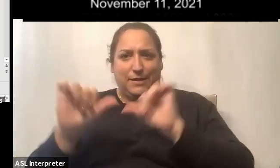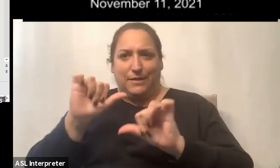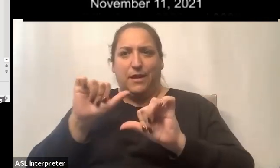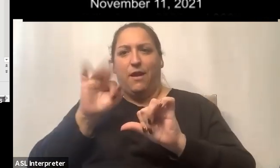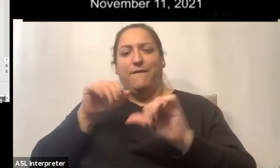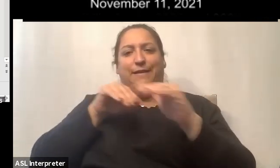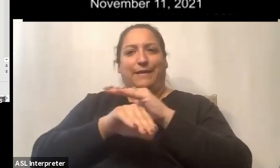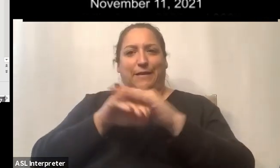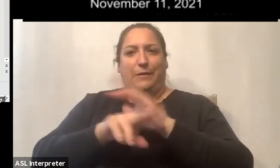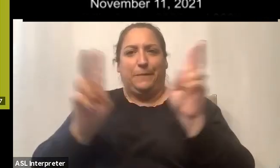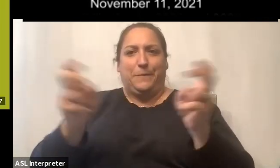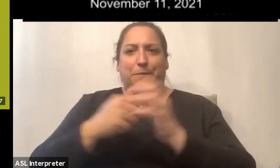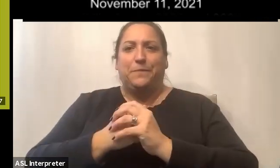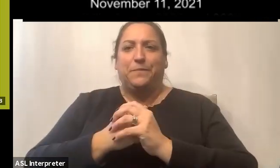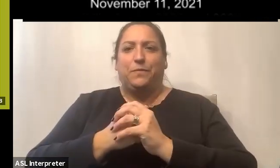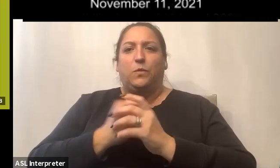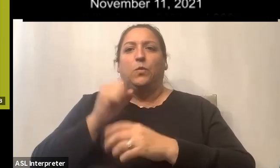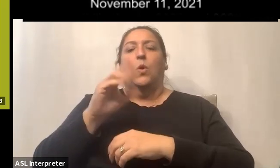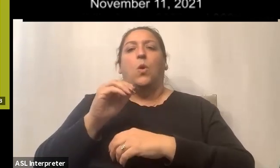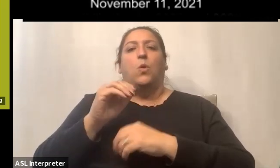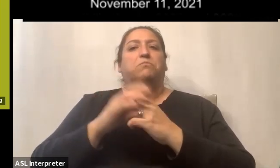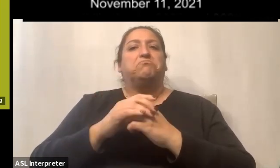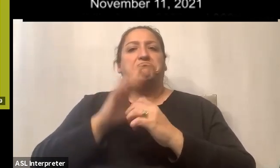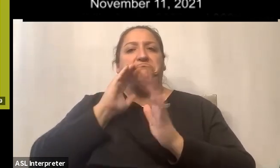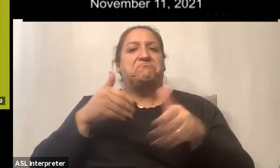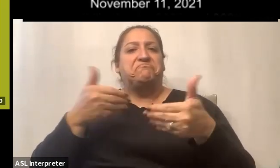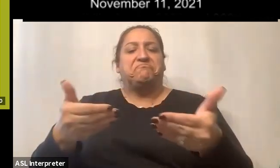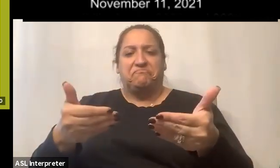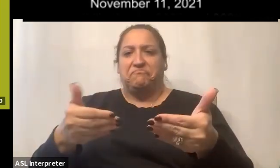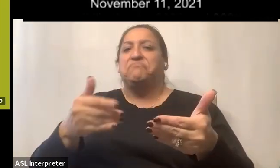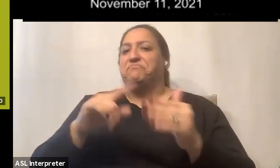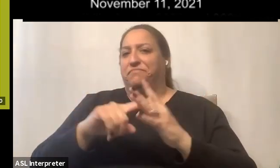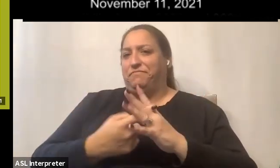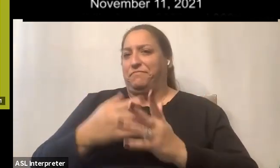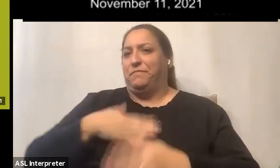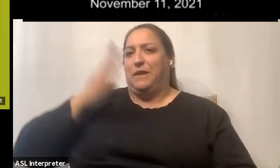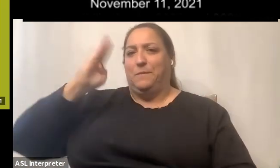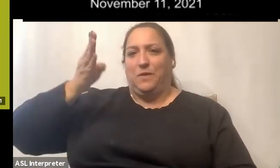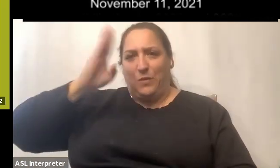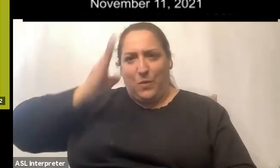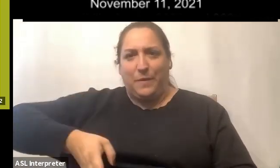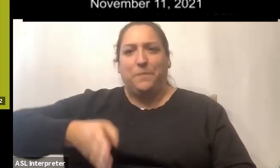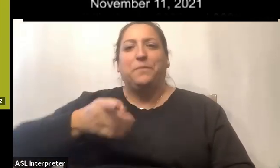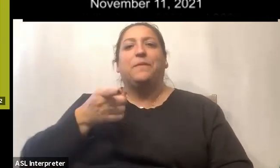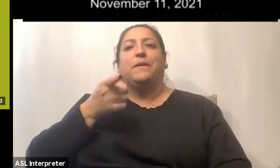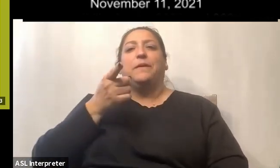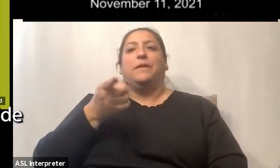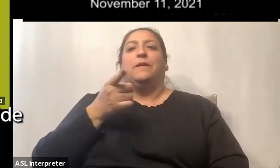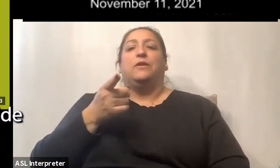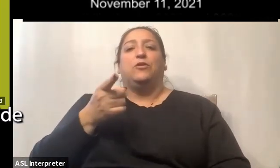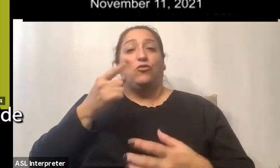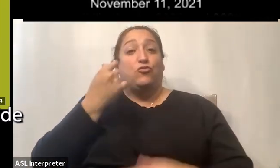accessibility. So without further ado, I'll start my presentation. So this is a